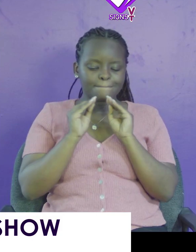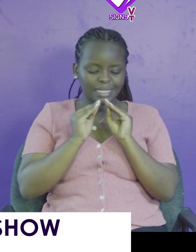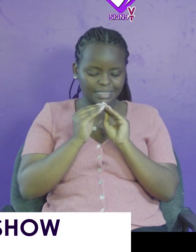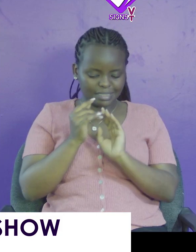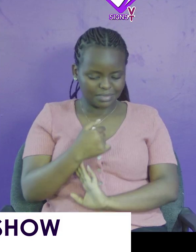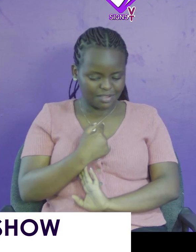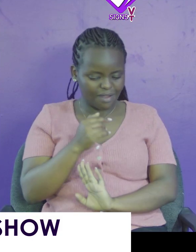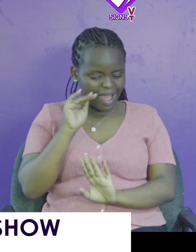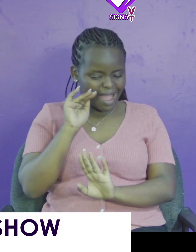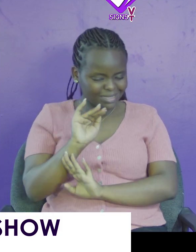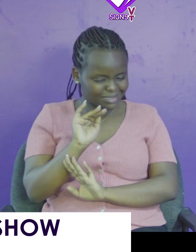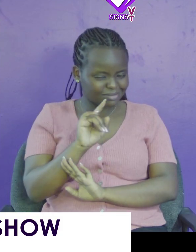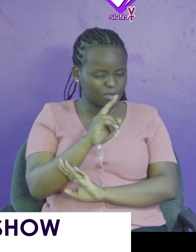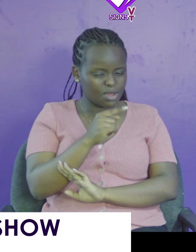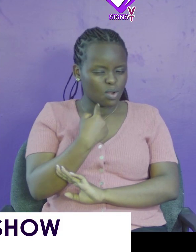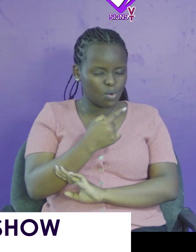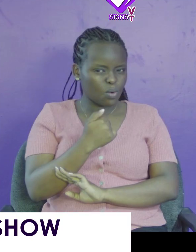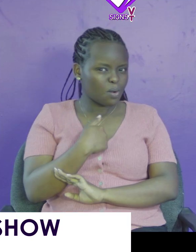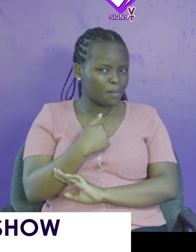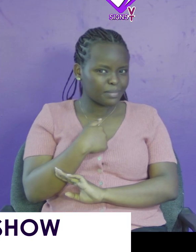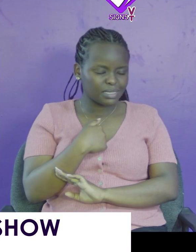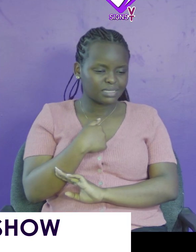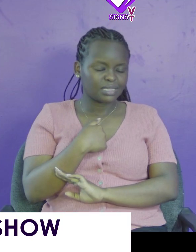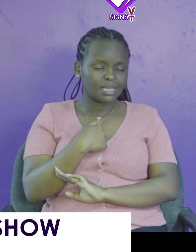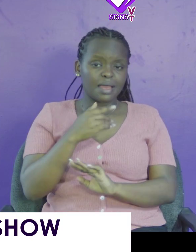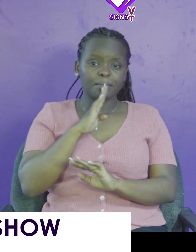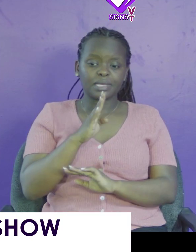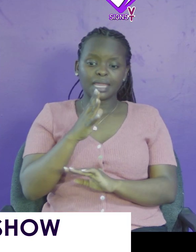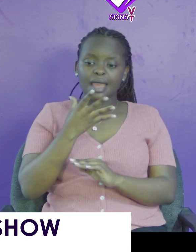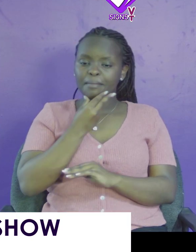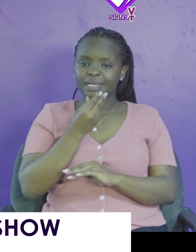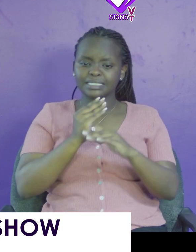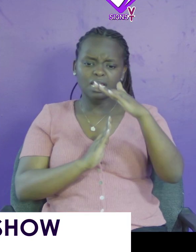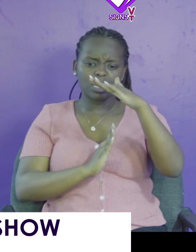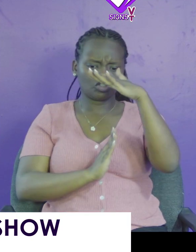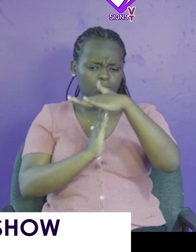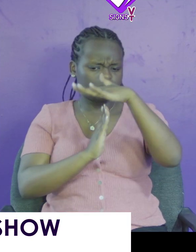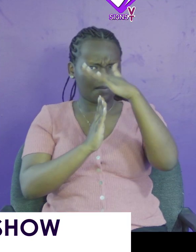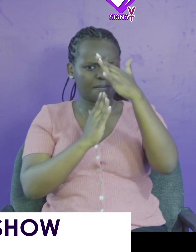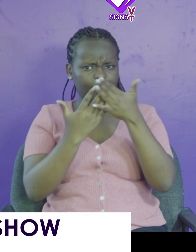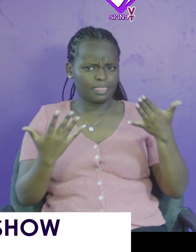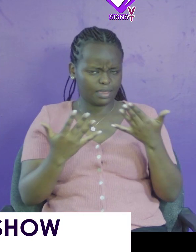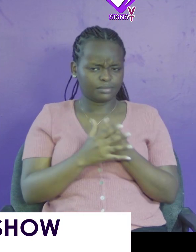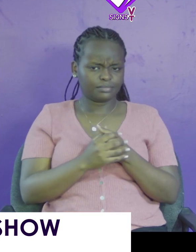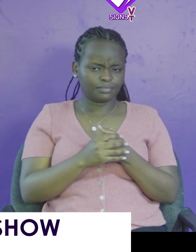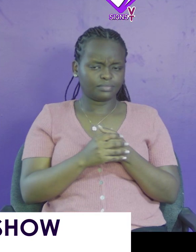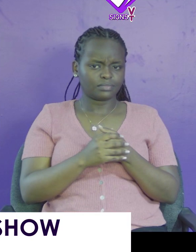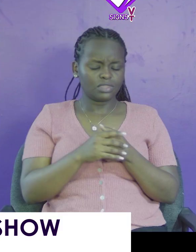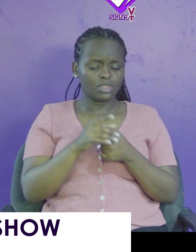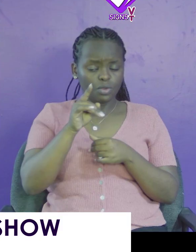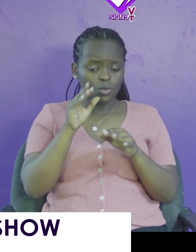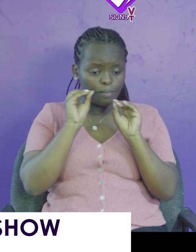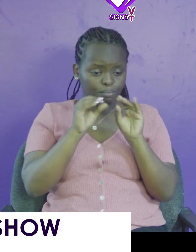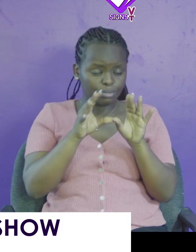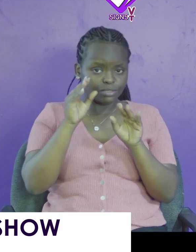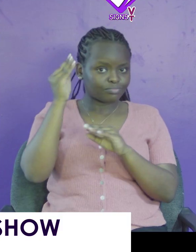who am I? By the way, being a man is a superior position. It's a superior position. You are superior. You are put to be the head,